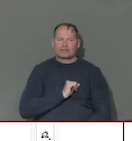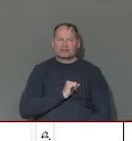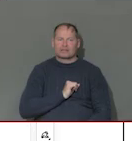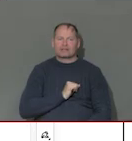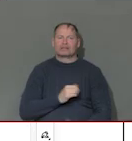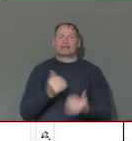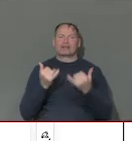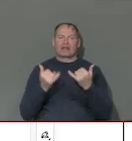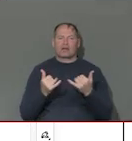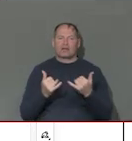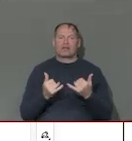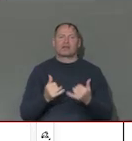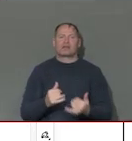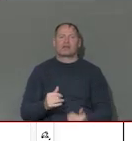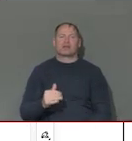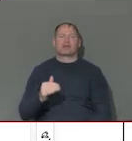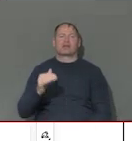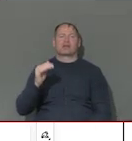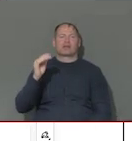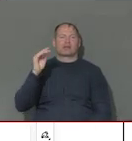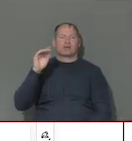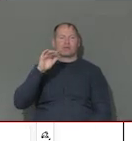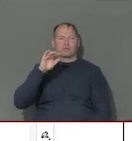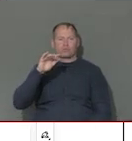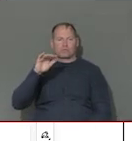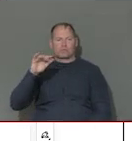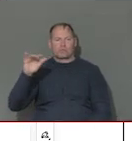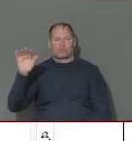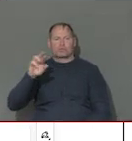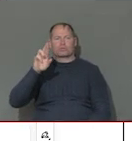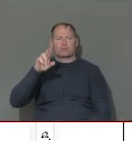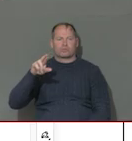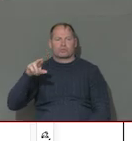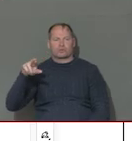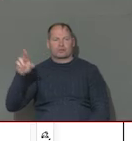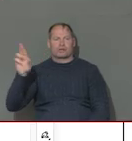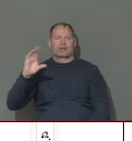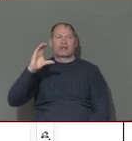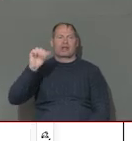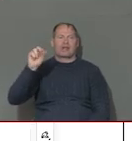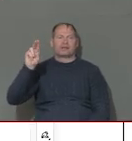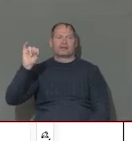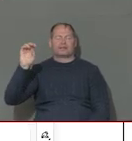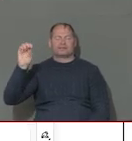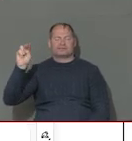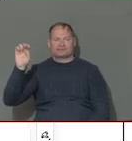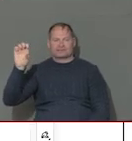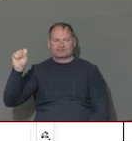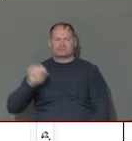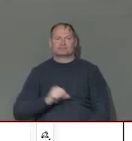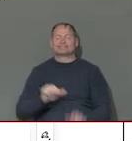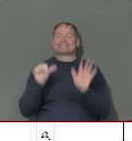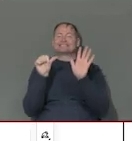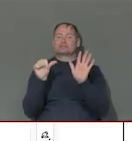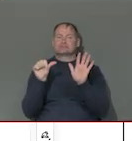the canines. On the canines. Then the 6th one is that we have smaller spaces